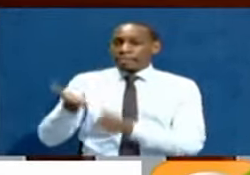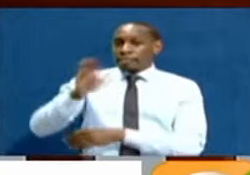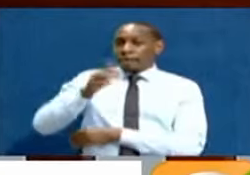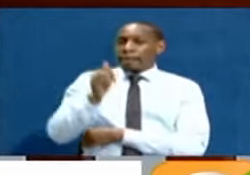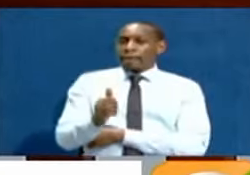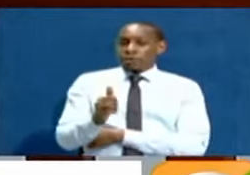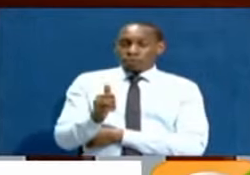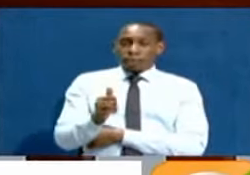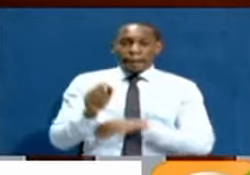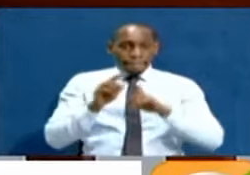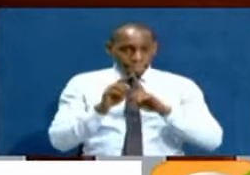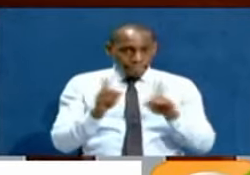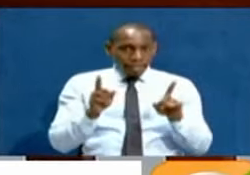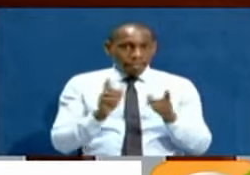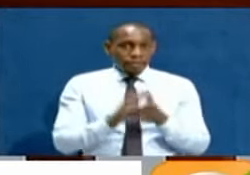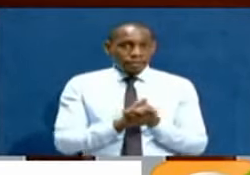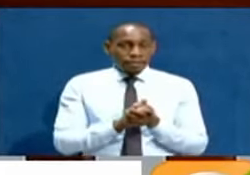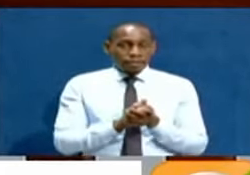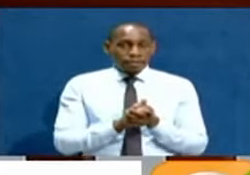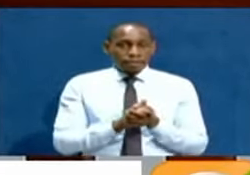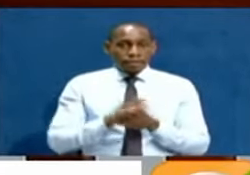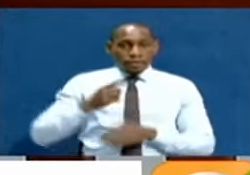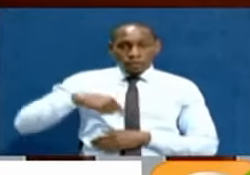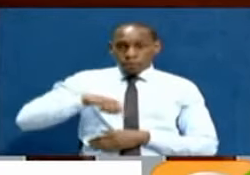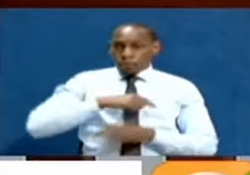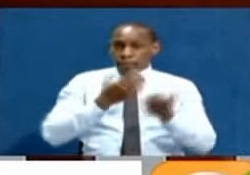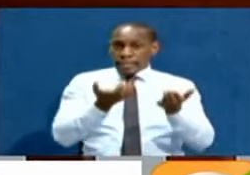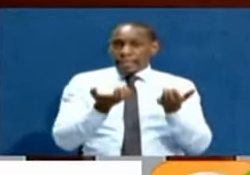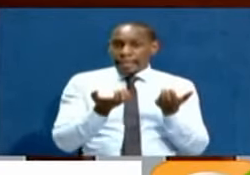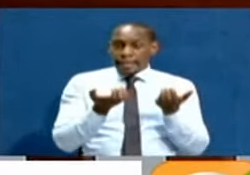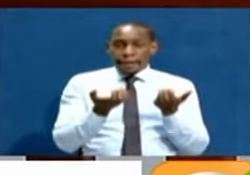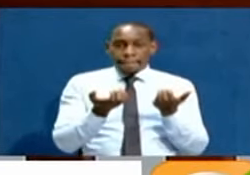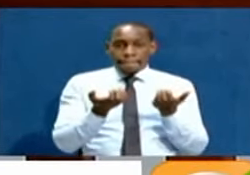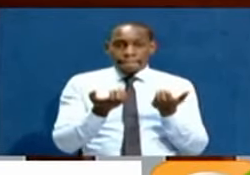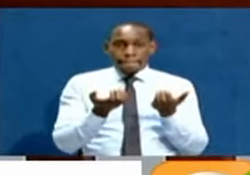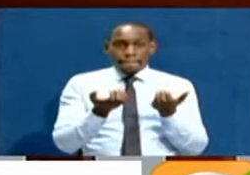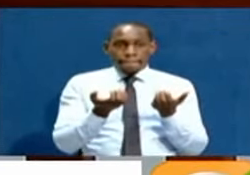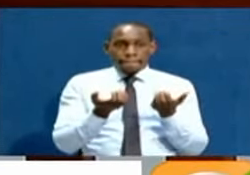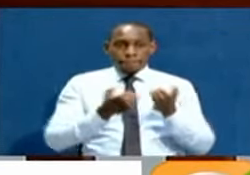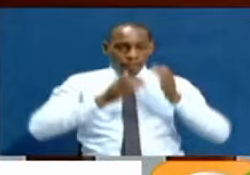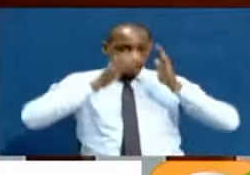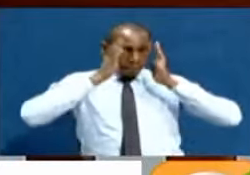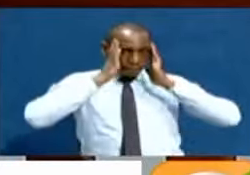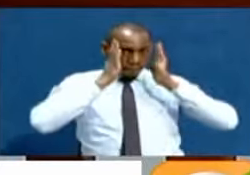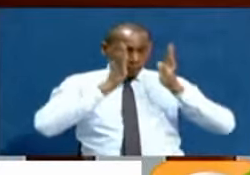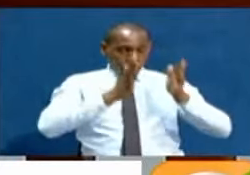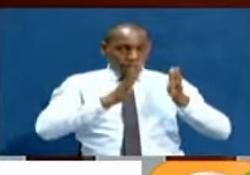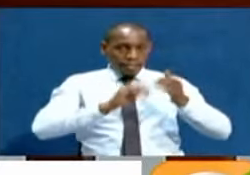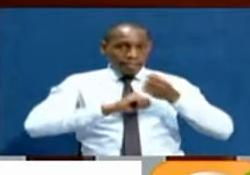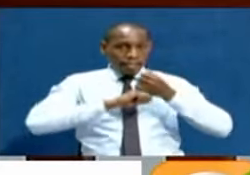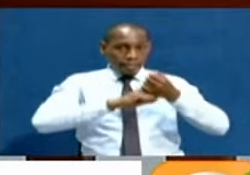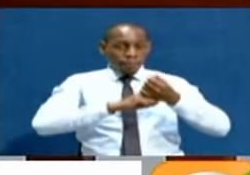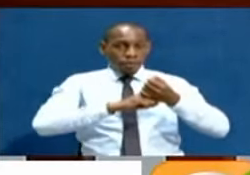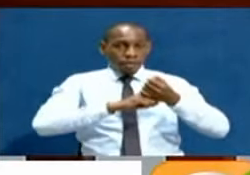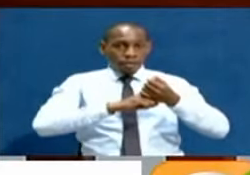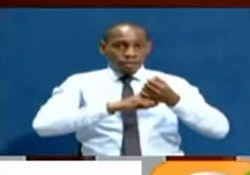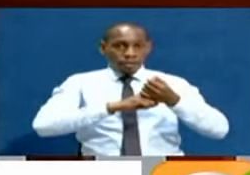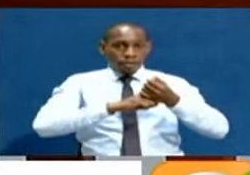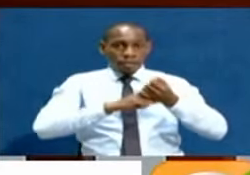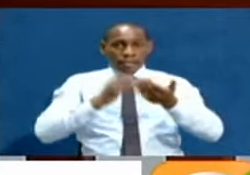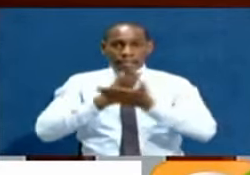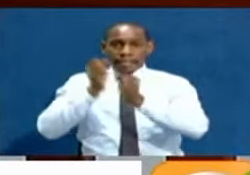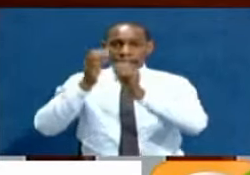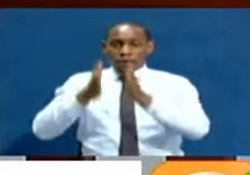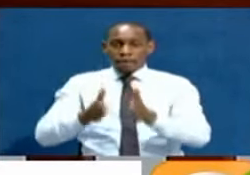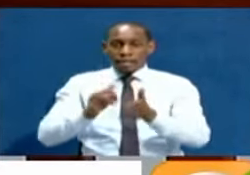knows? But it's definitely salvageable. But we need the dedicated support and attention from the